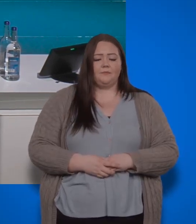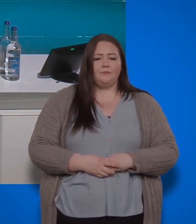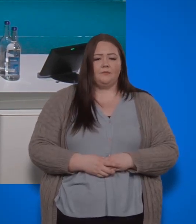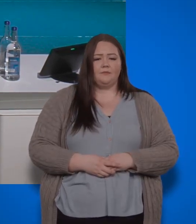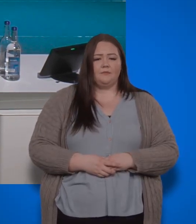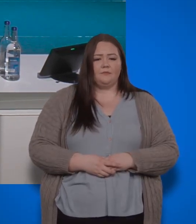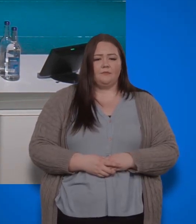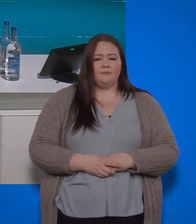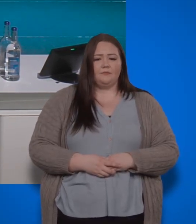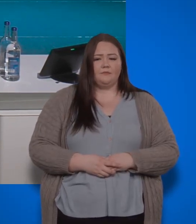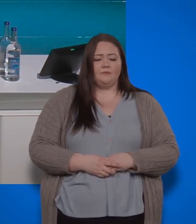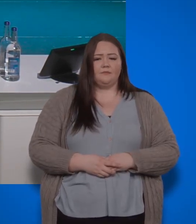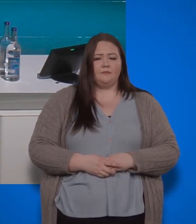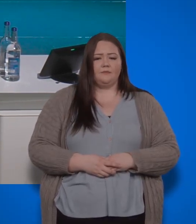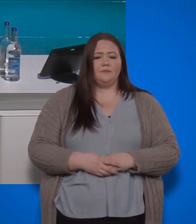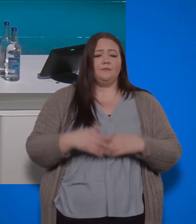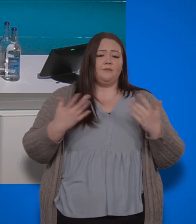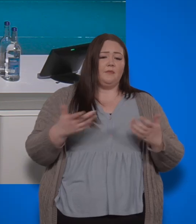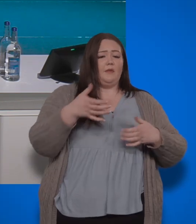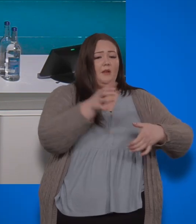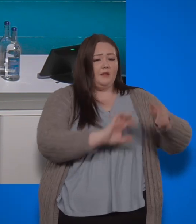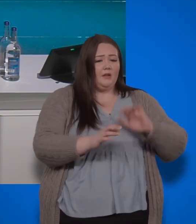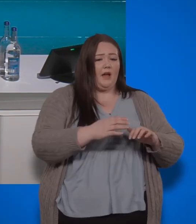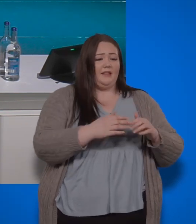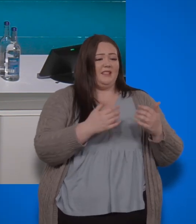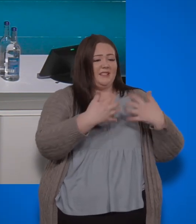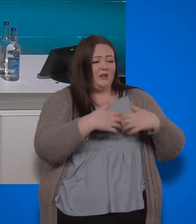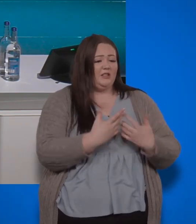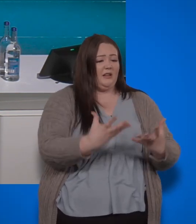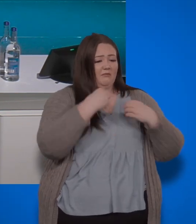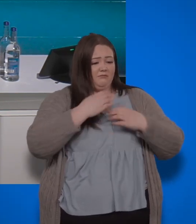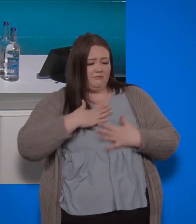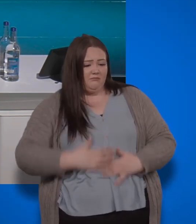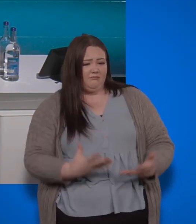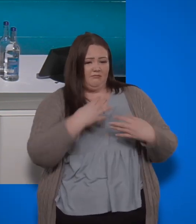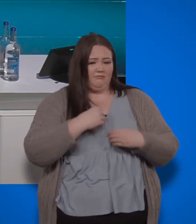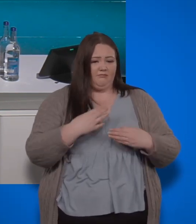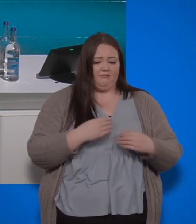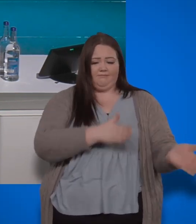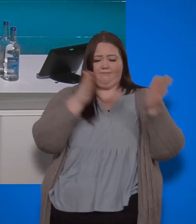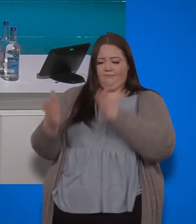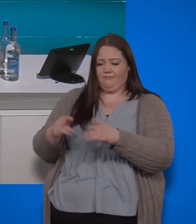modern physicalism and modern neuroscience tends increasingly to go towards.